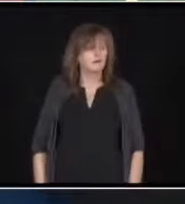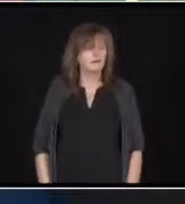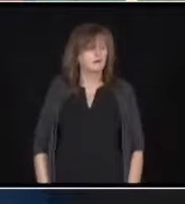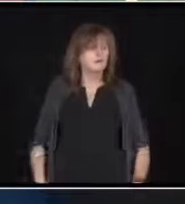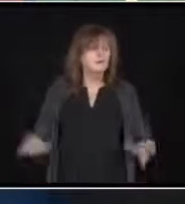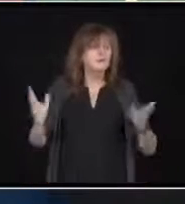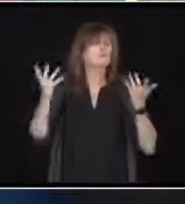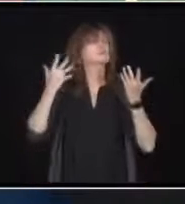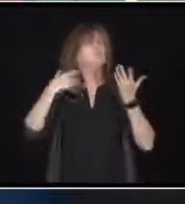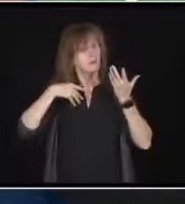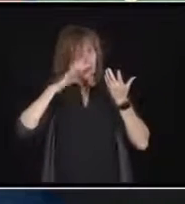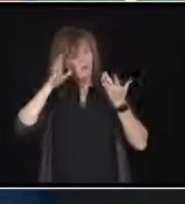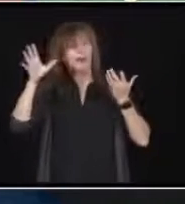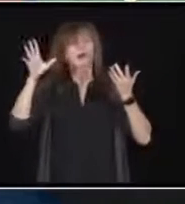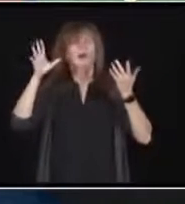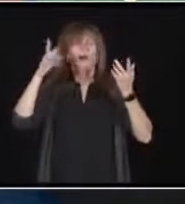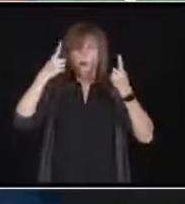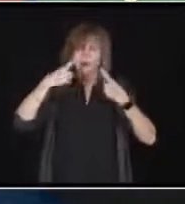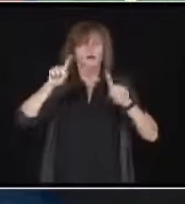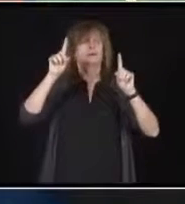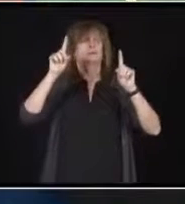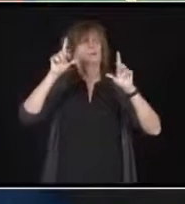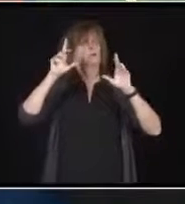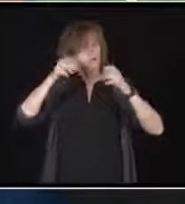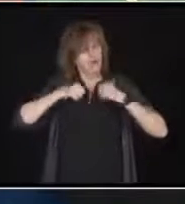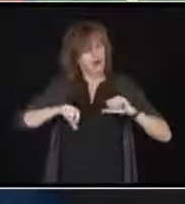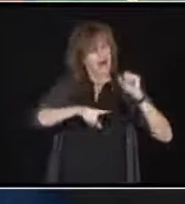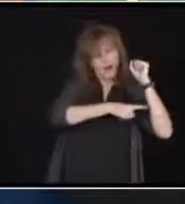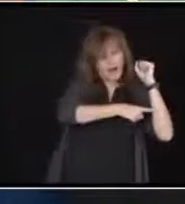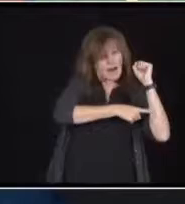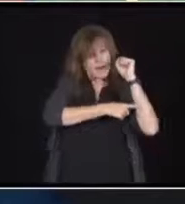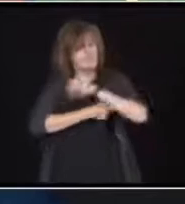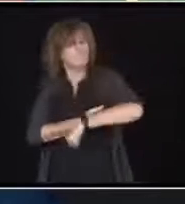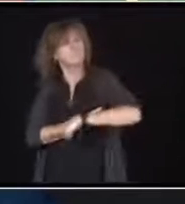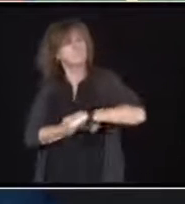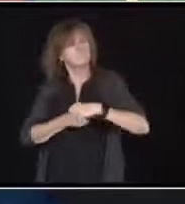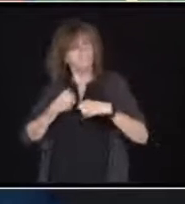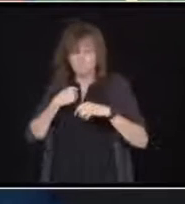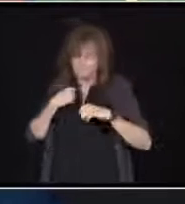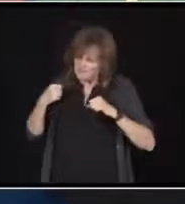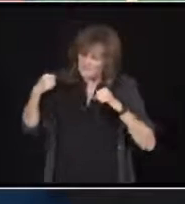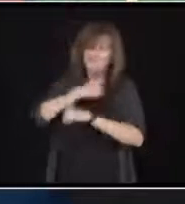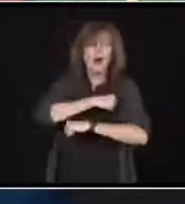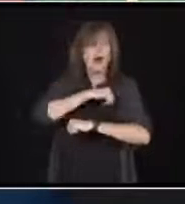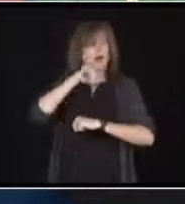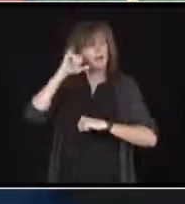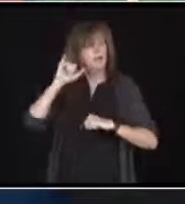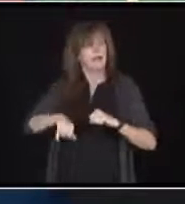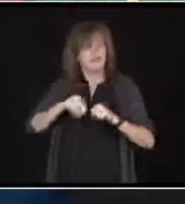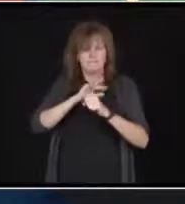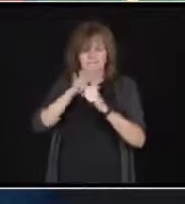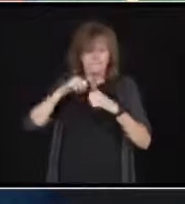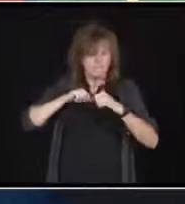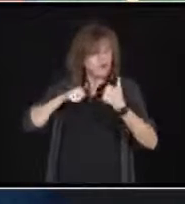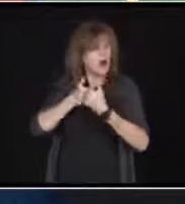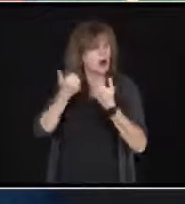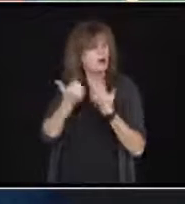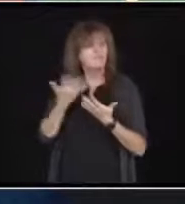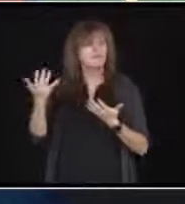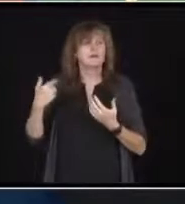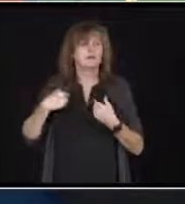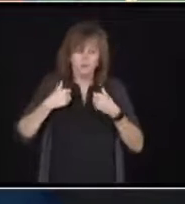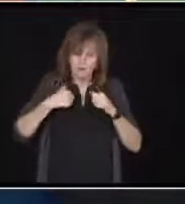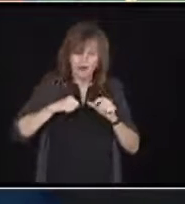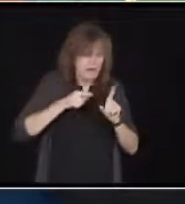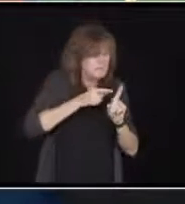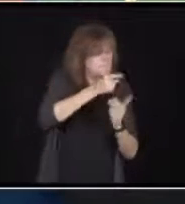it. We're going to win. We're going to fight this battle with everything we have. And in certain areas, we are winning. So, folks, let's stick